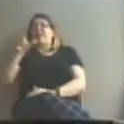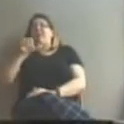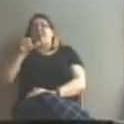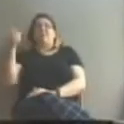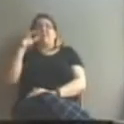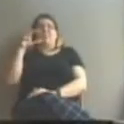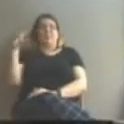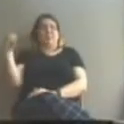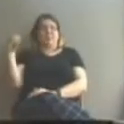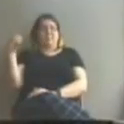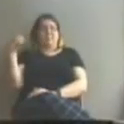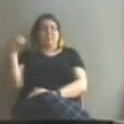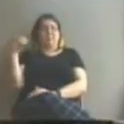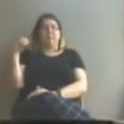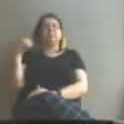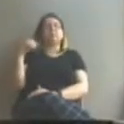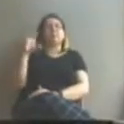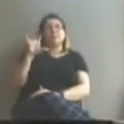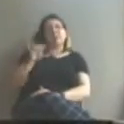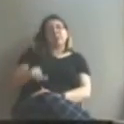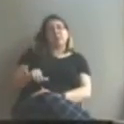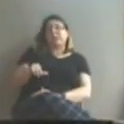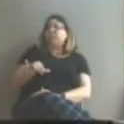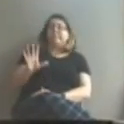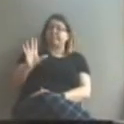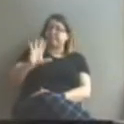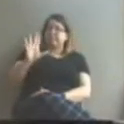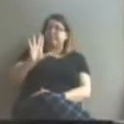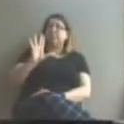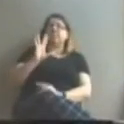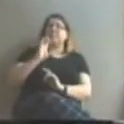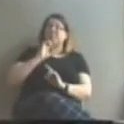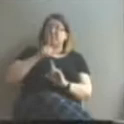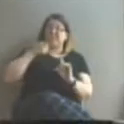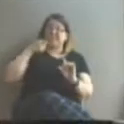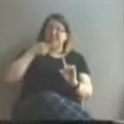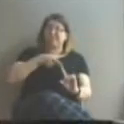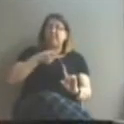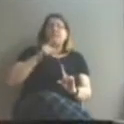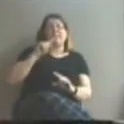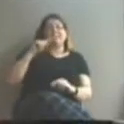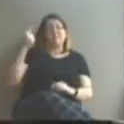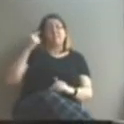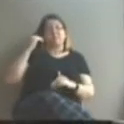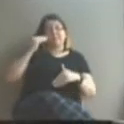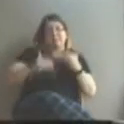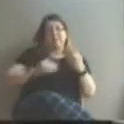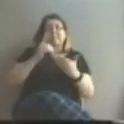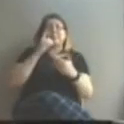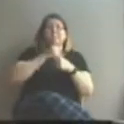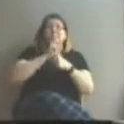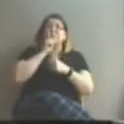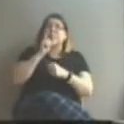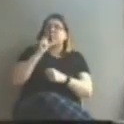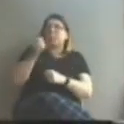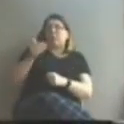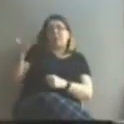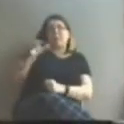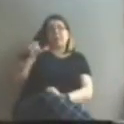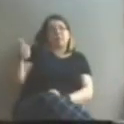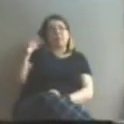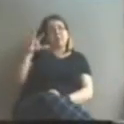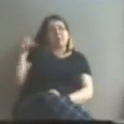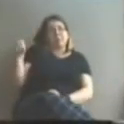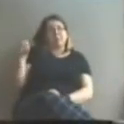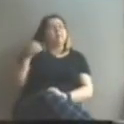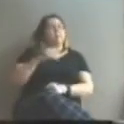This is the first step toward not outsourcing. This is creating